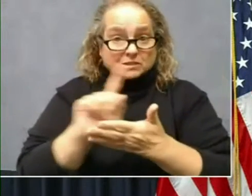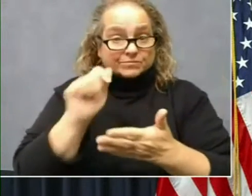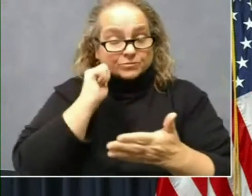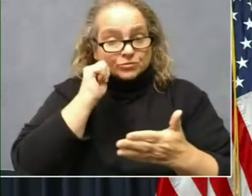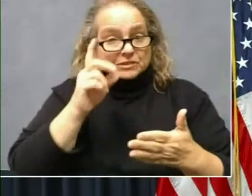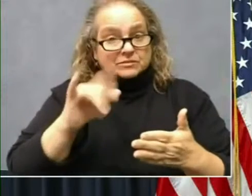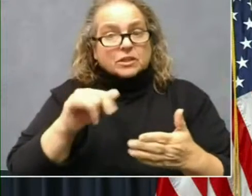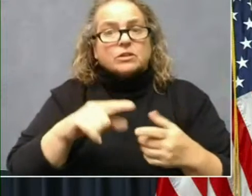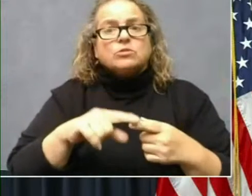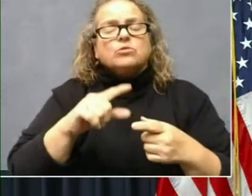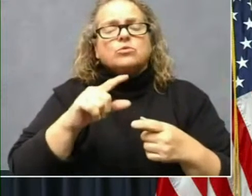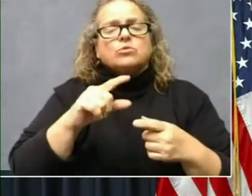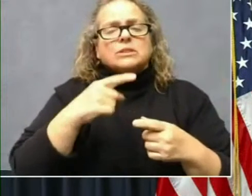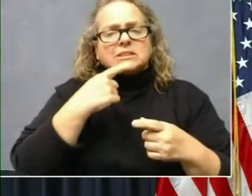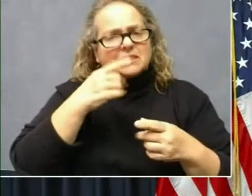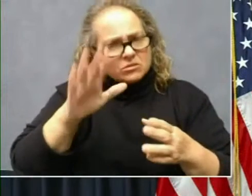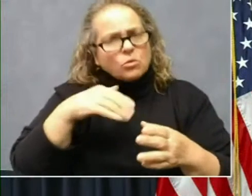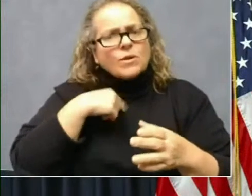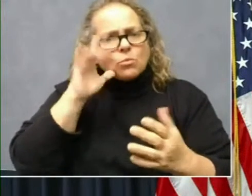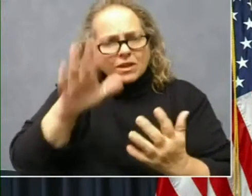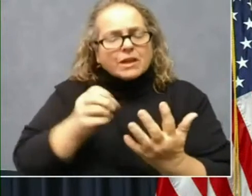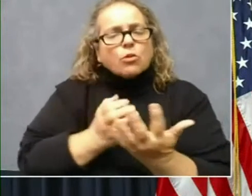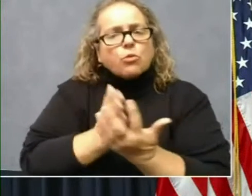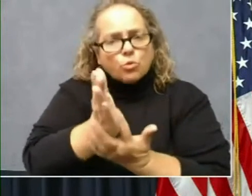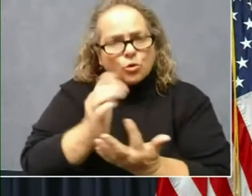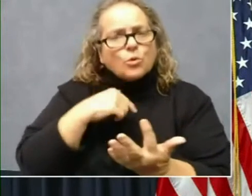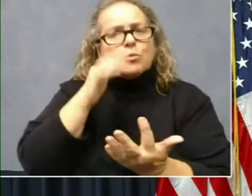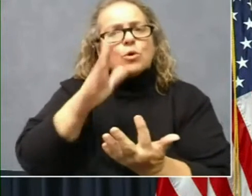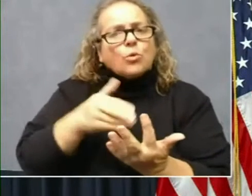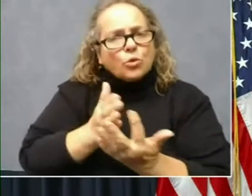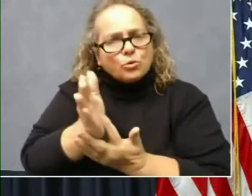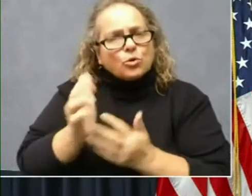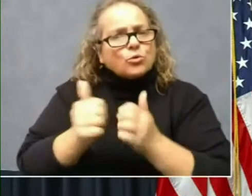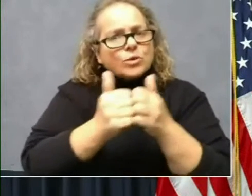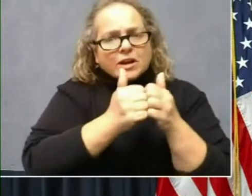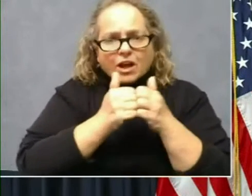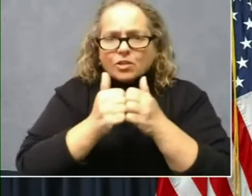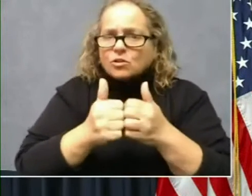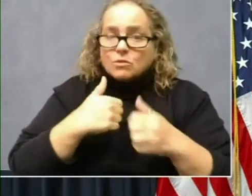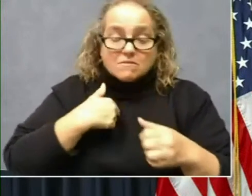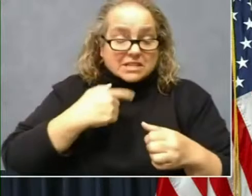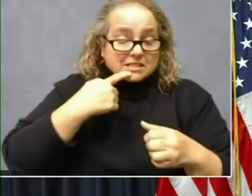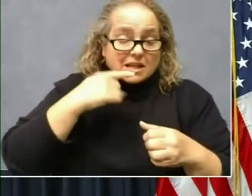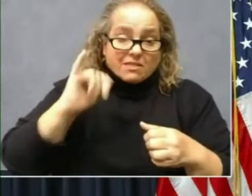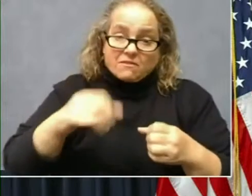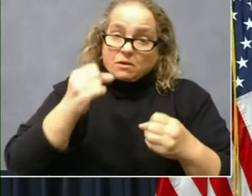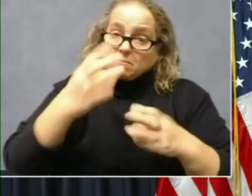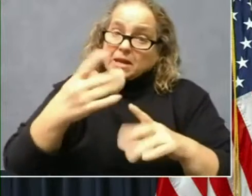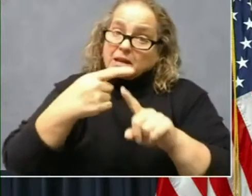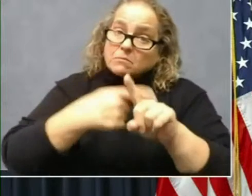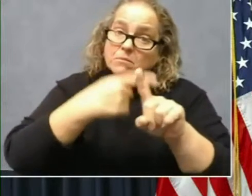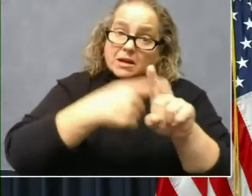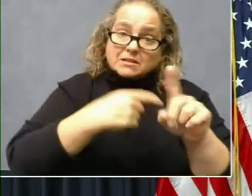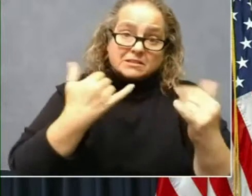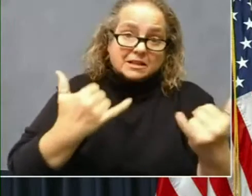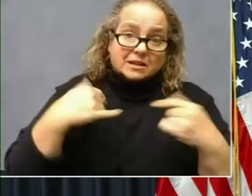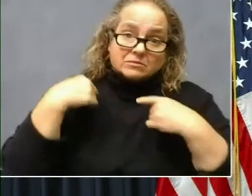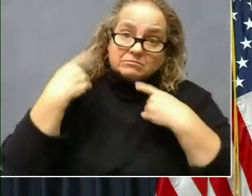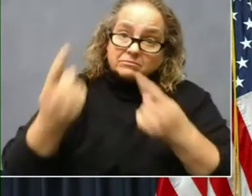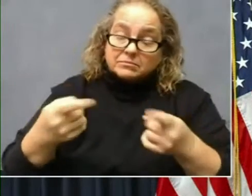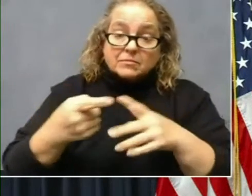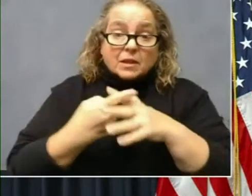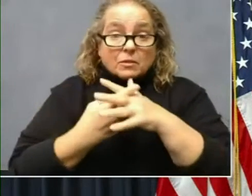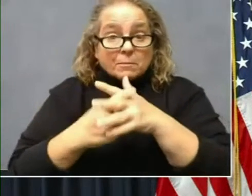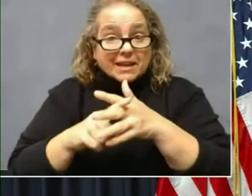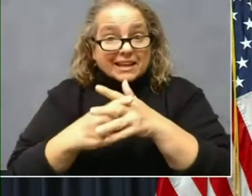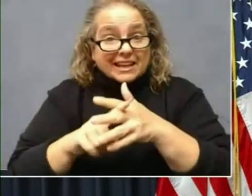through this and we're going to get through it together. We've been saying that for a lot of months now. In the beginning,